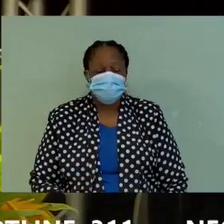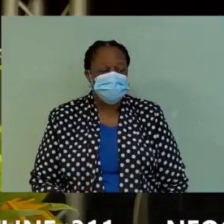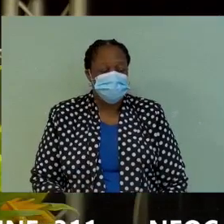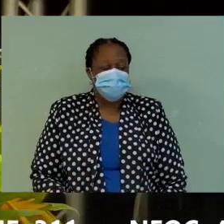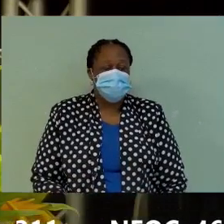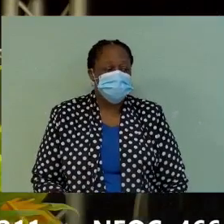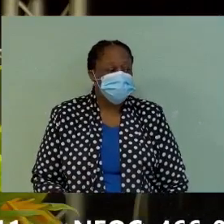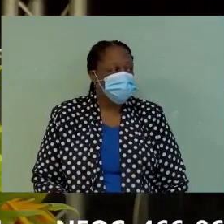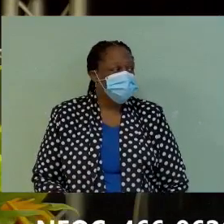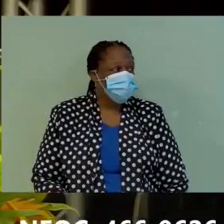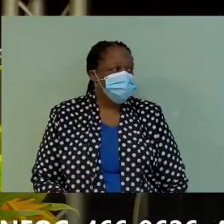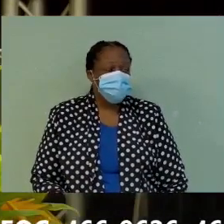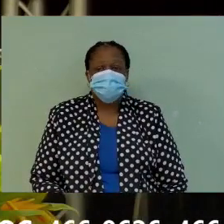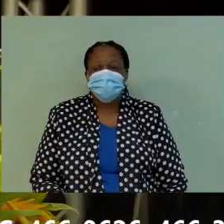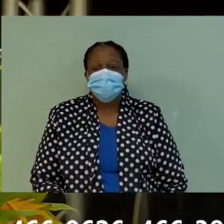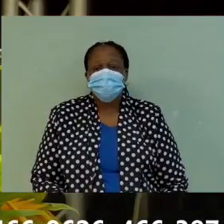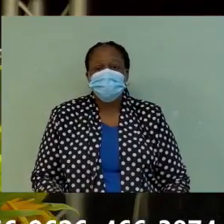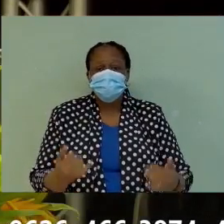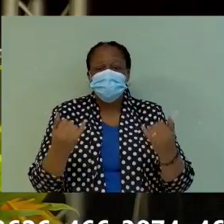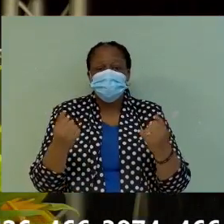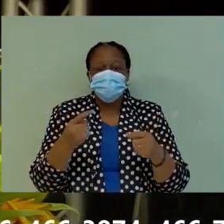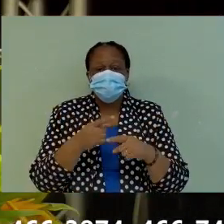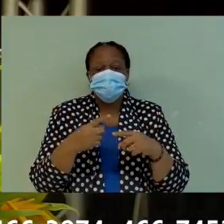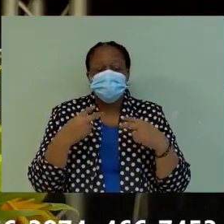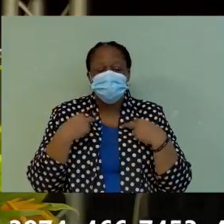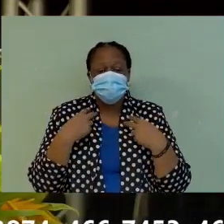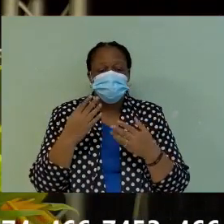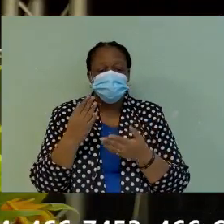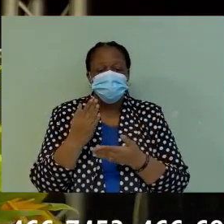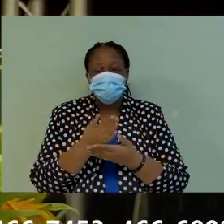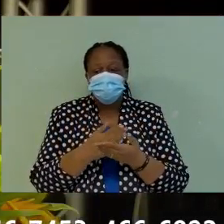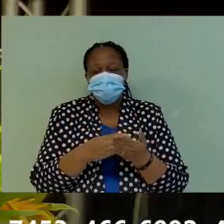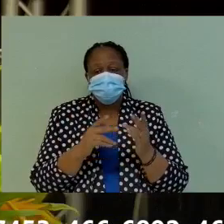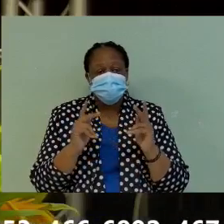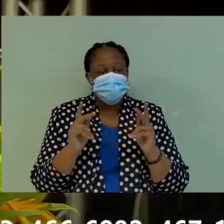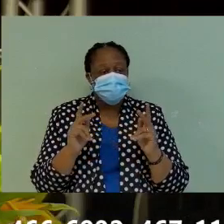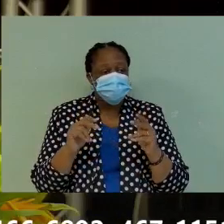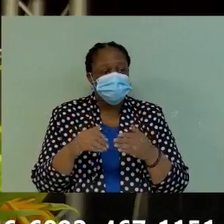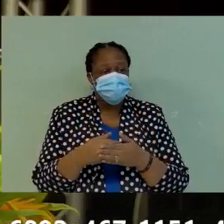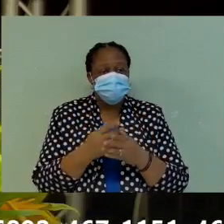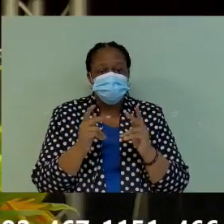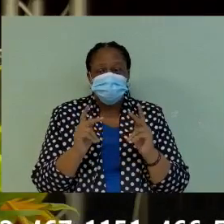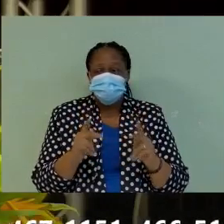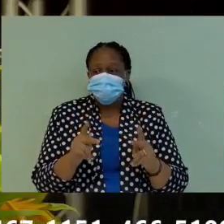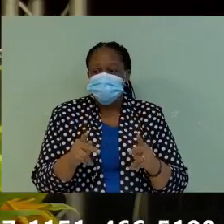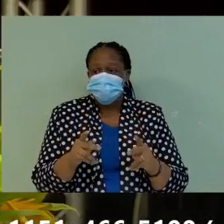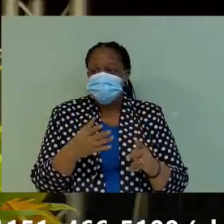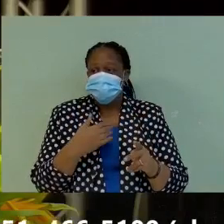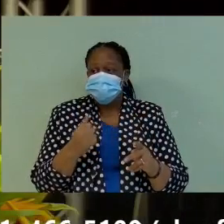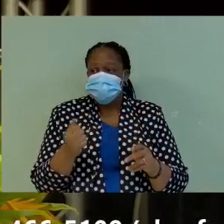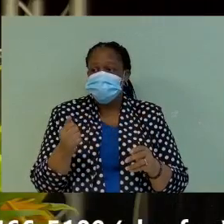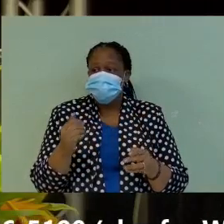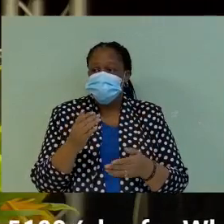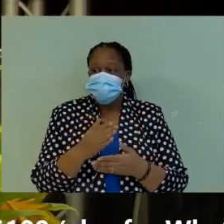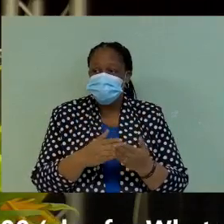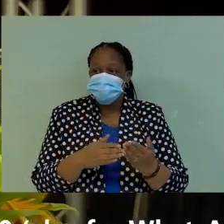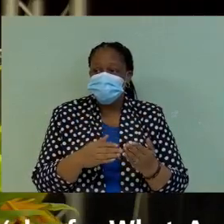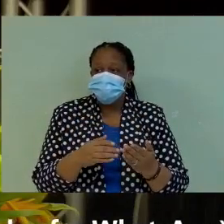Today we have quite a number of presentations from our Medical Chief of Staff, Dr.